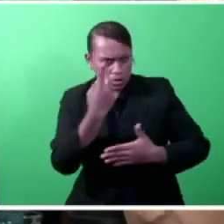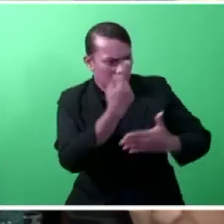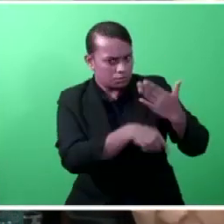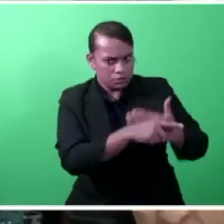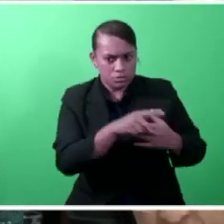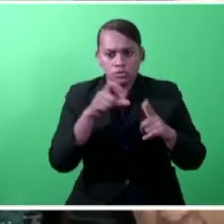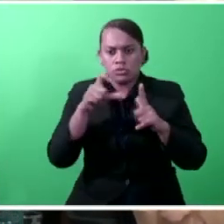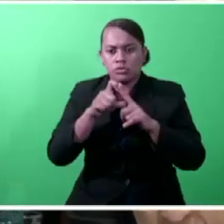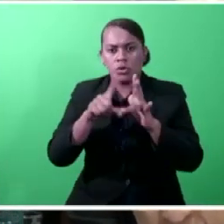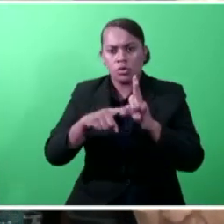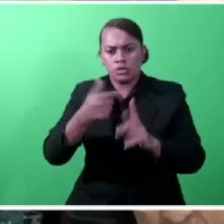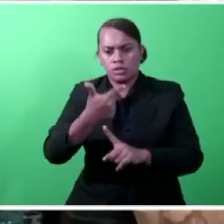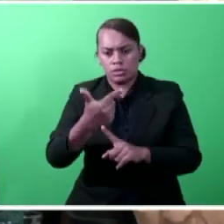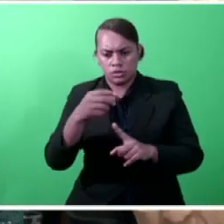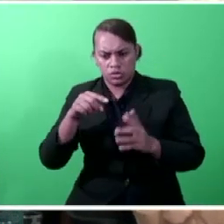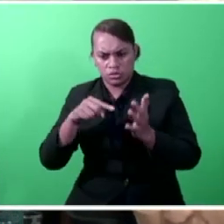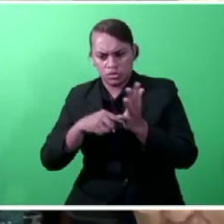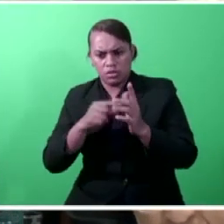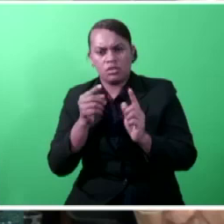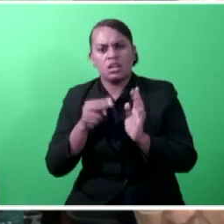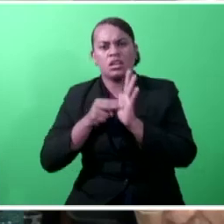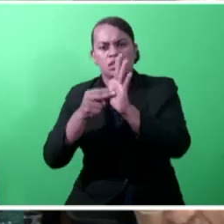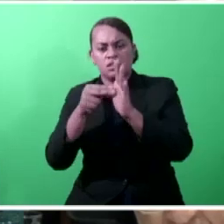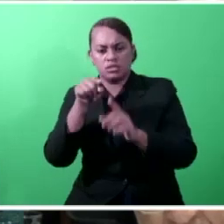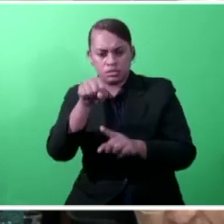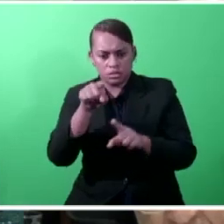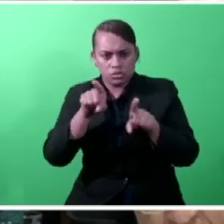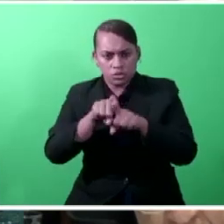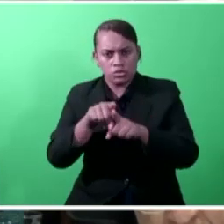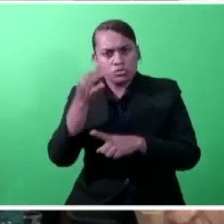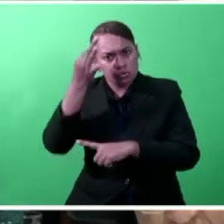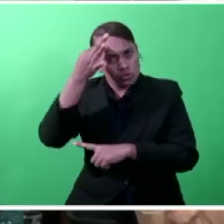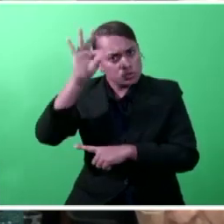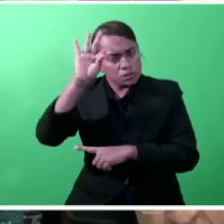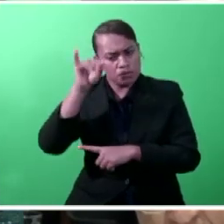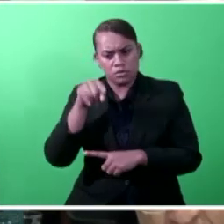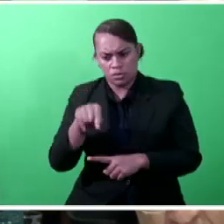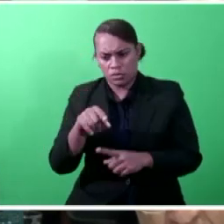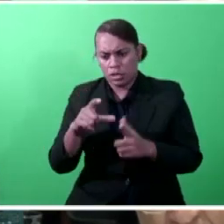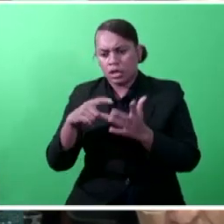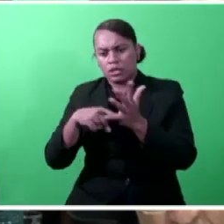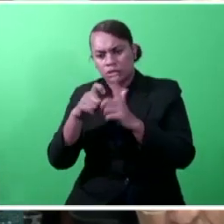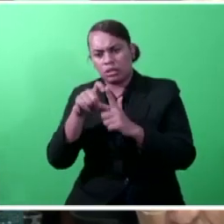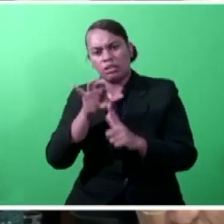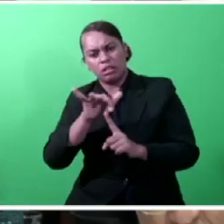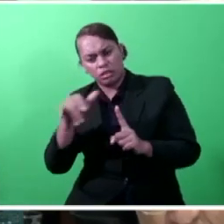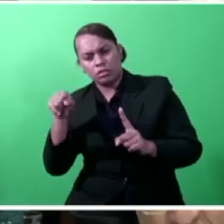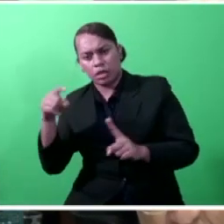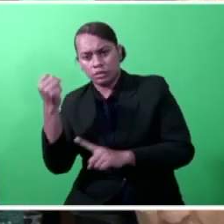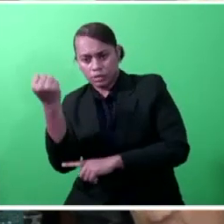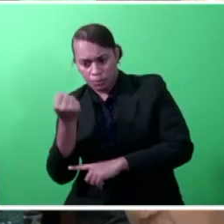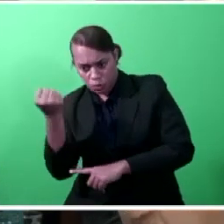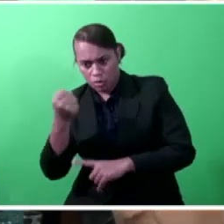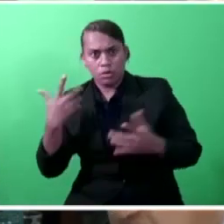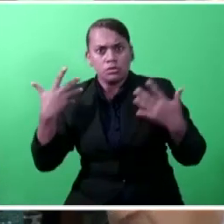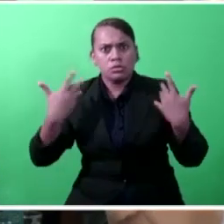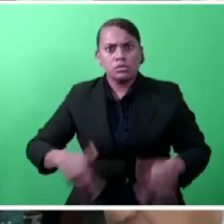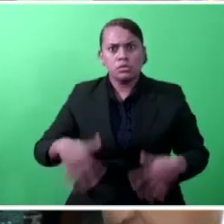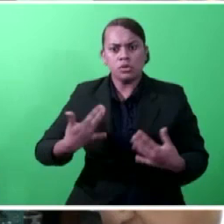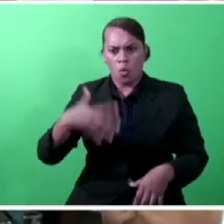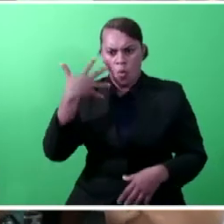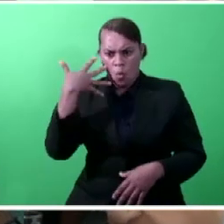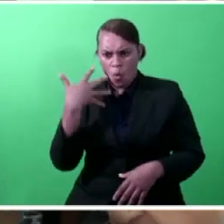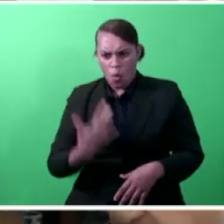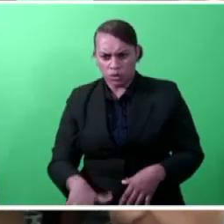TD07F to the north of Rotuma and TD08F east of Samoa. Thankfully, the forecast is that these will move southeastwards